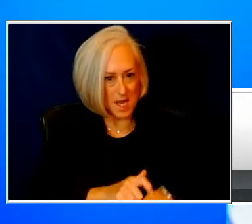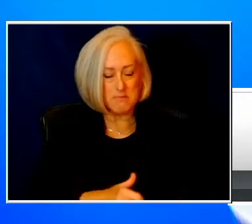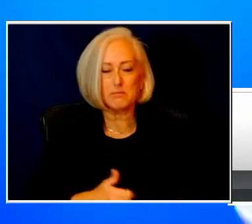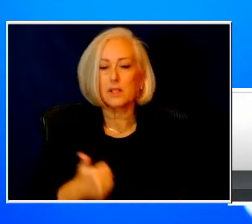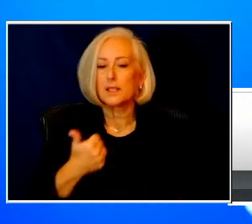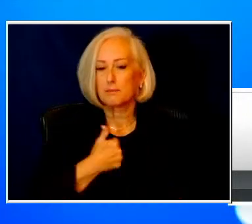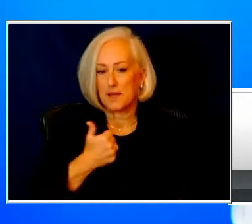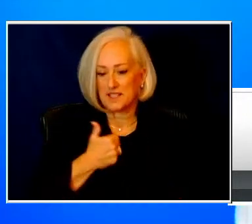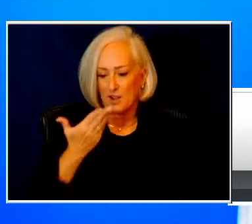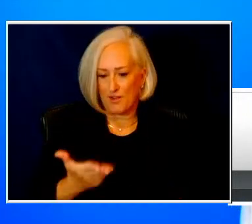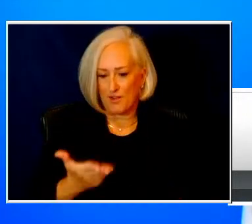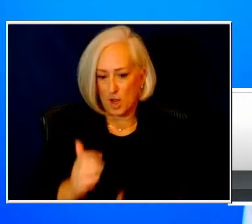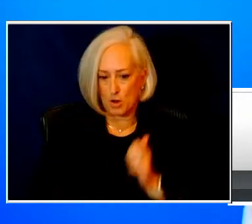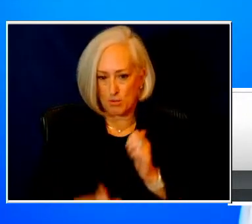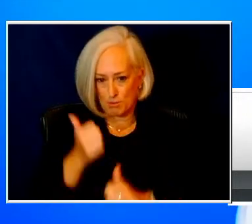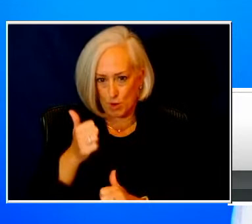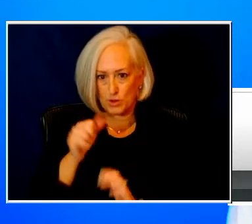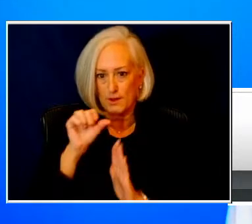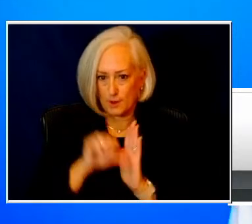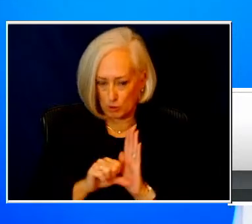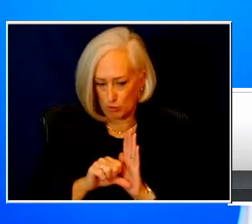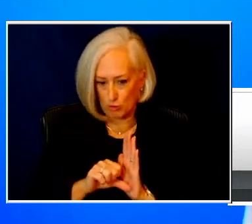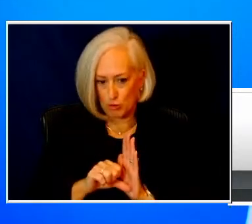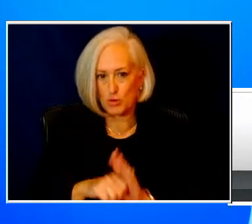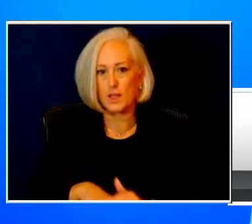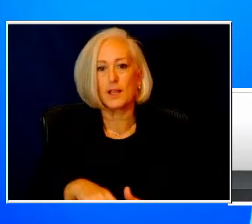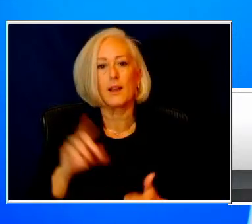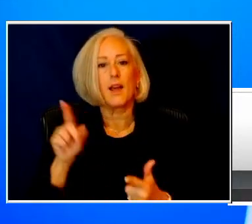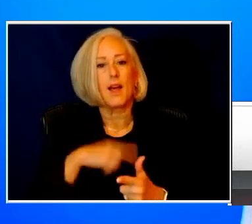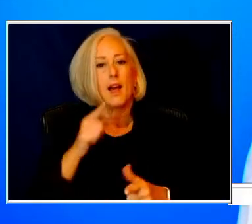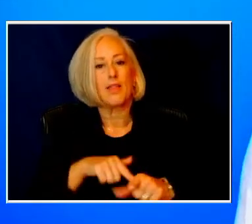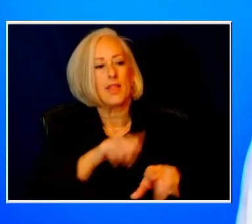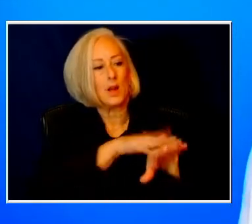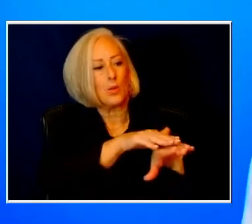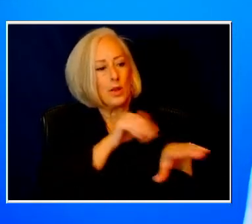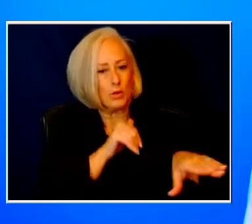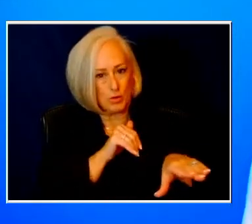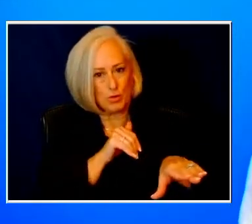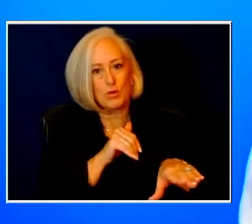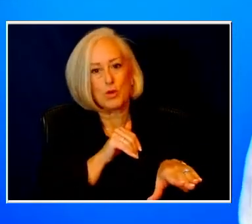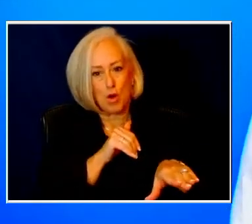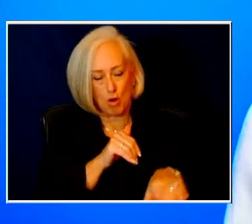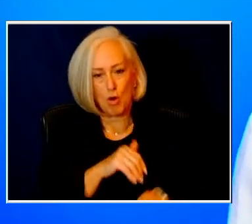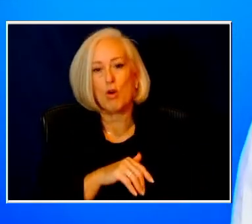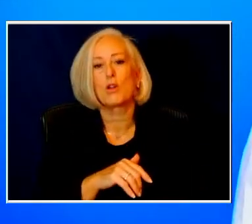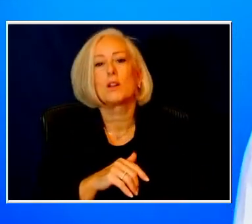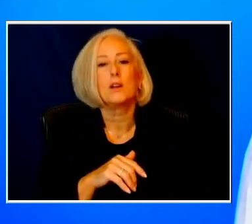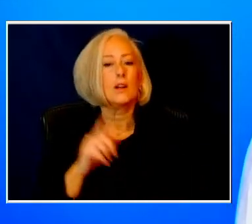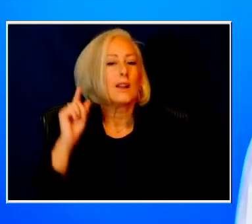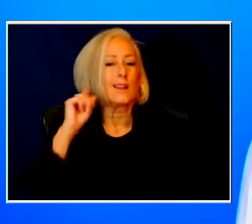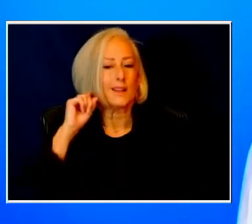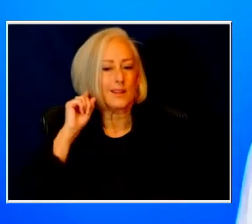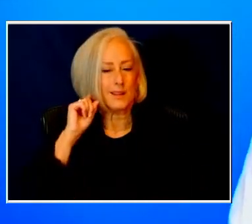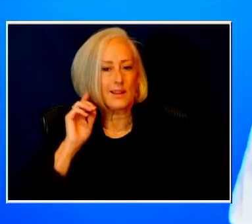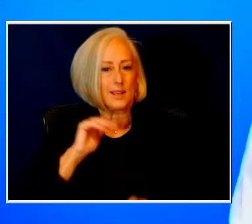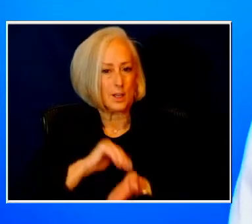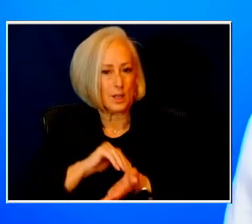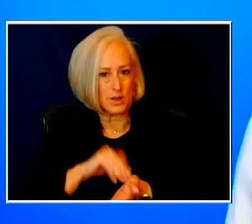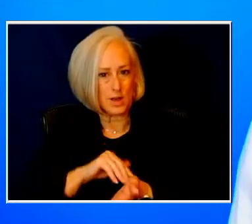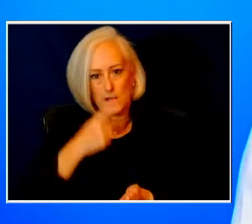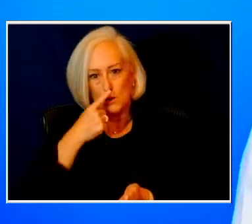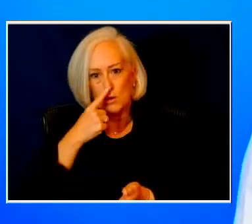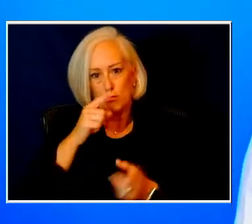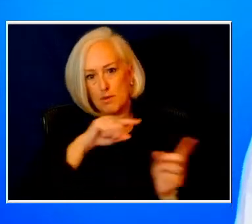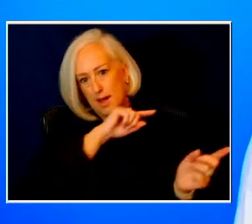well. And then we'll, put a call out to the otologist and say, okay, we're getting near the ear. Why don't you come in and do a little dissection